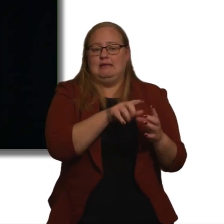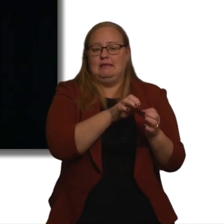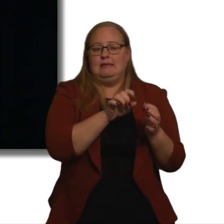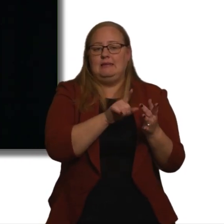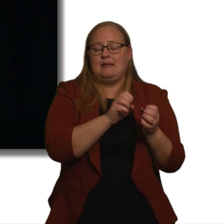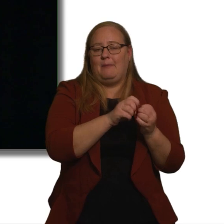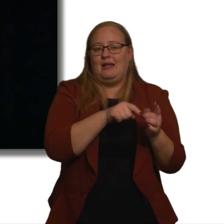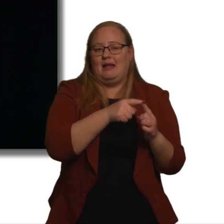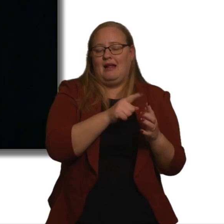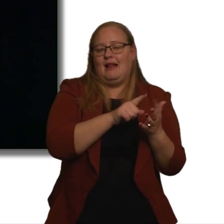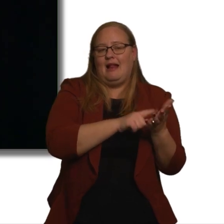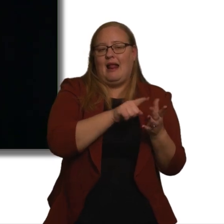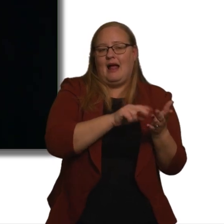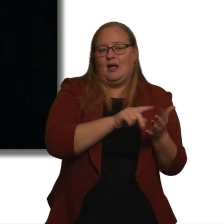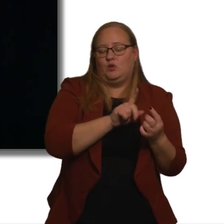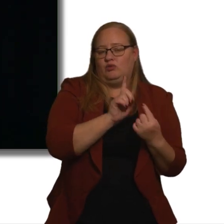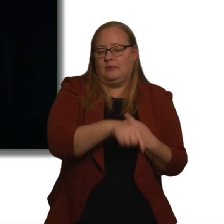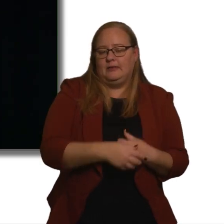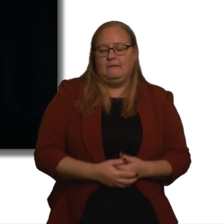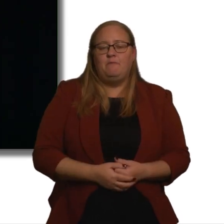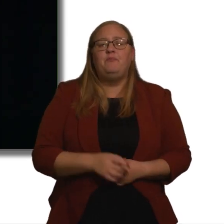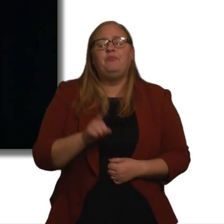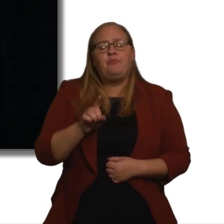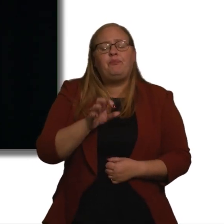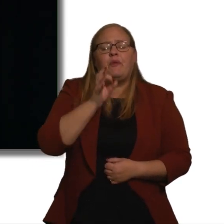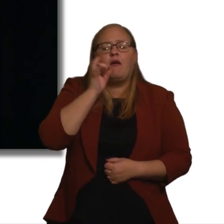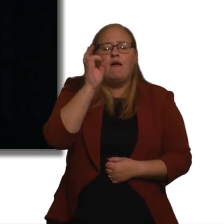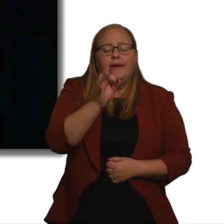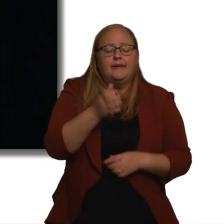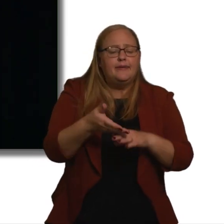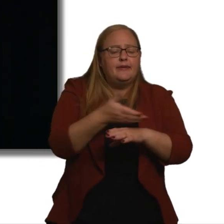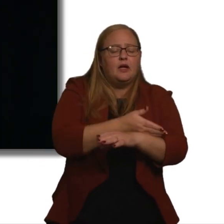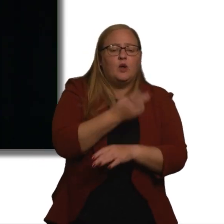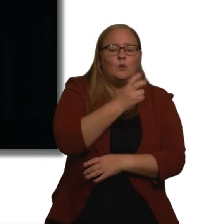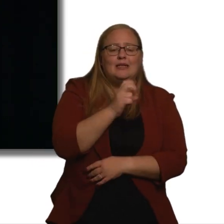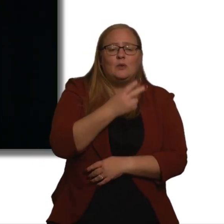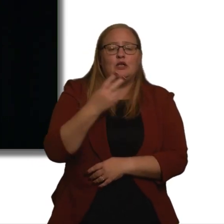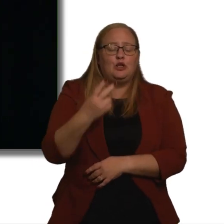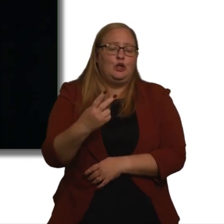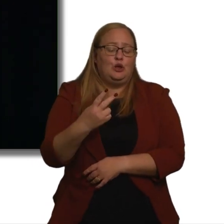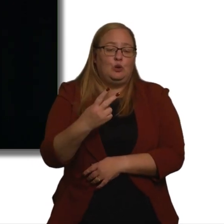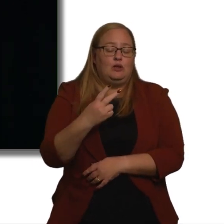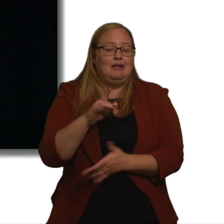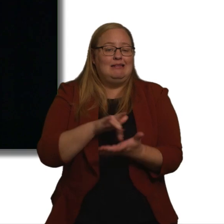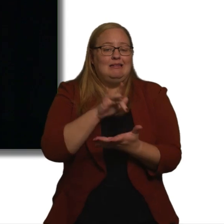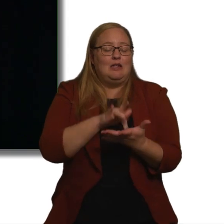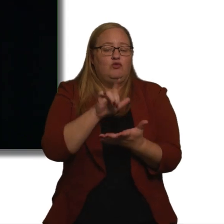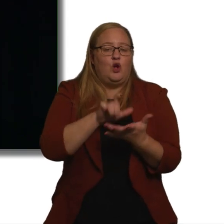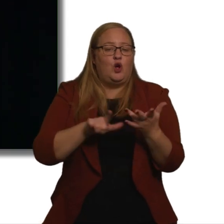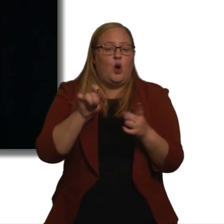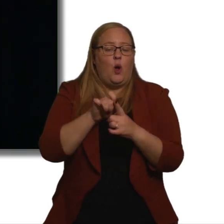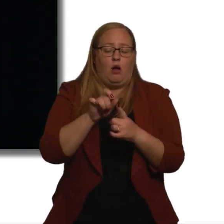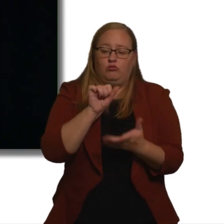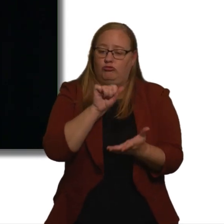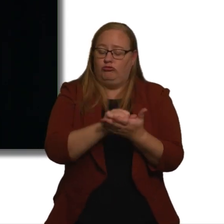So the question is, in early 2022, Central Co-op quite rightly boycotted Russian goods